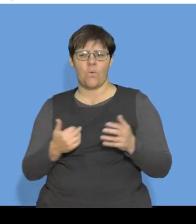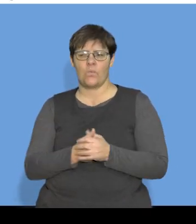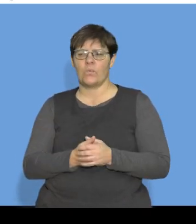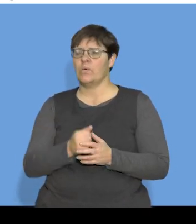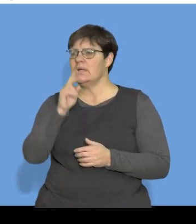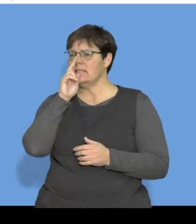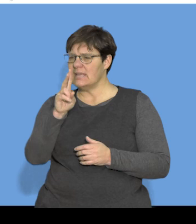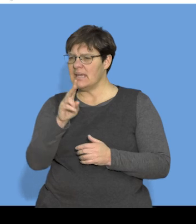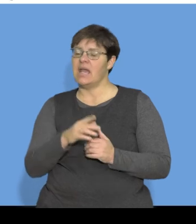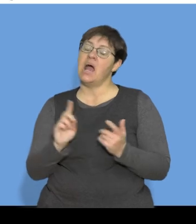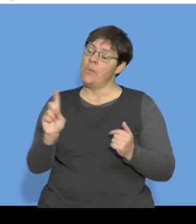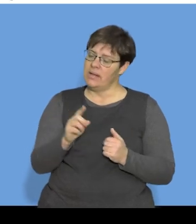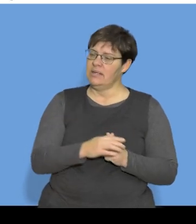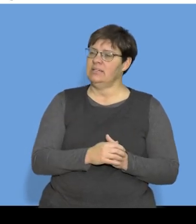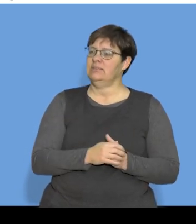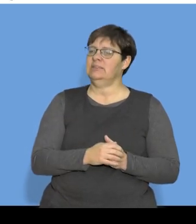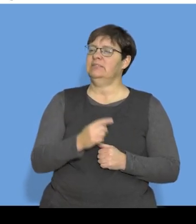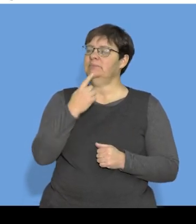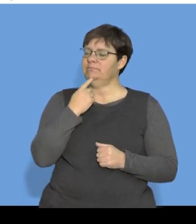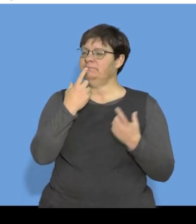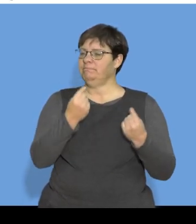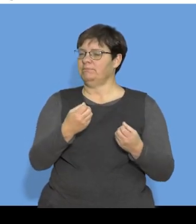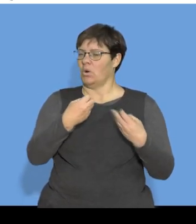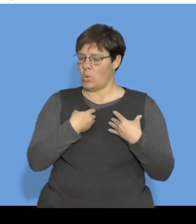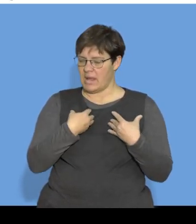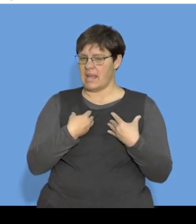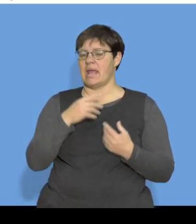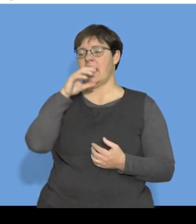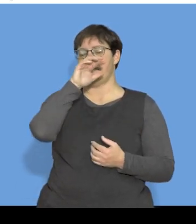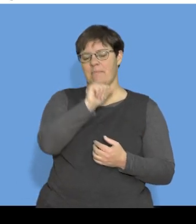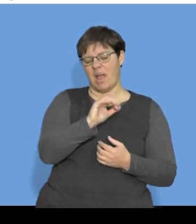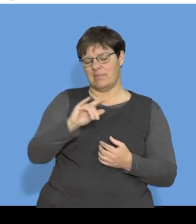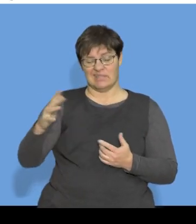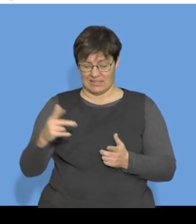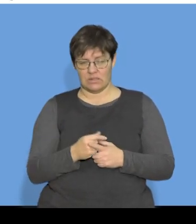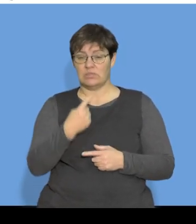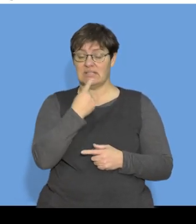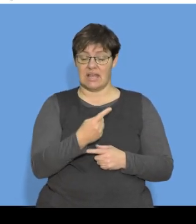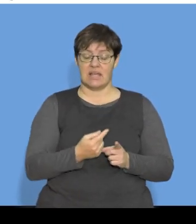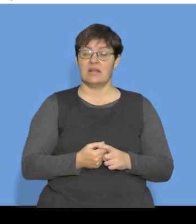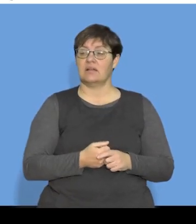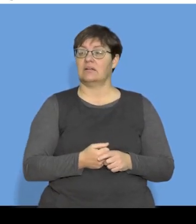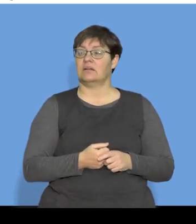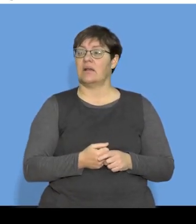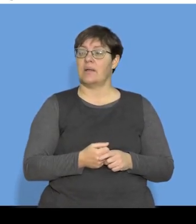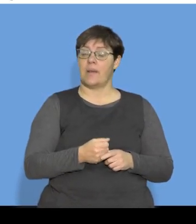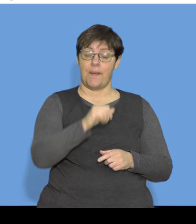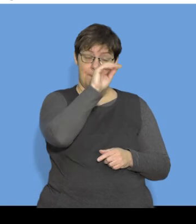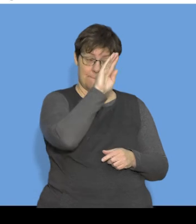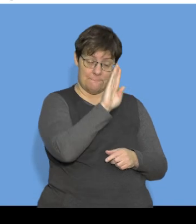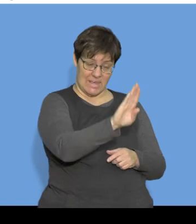Then let's see if our direction is correct. But they said you should give only letters. We said it's